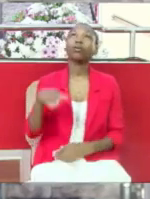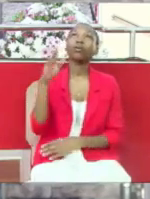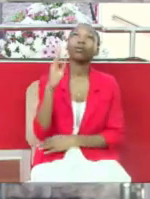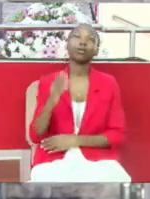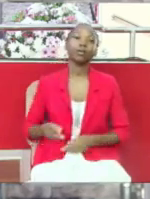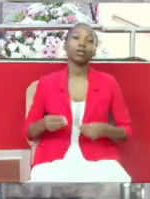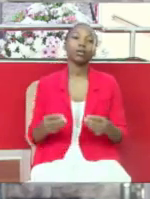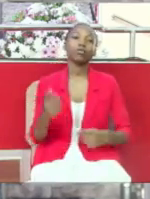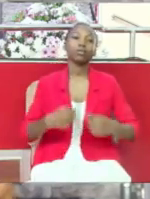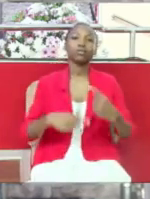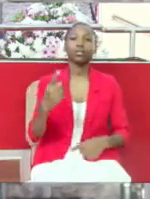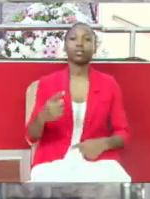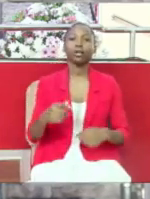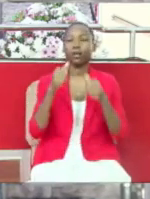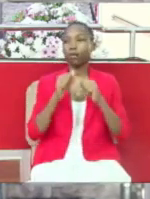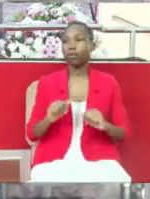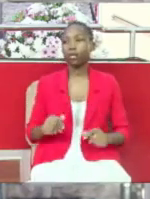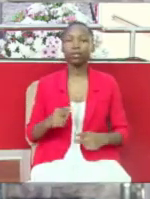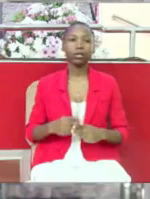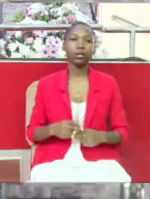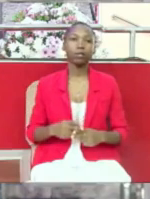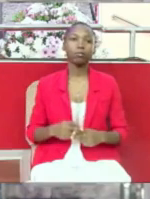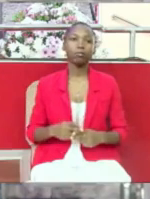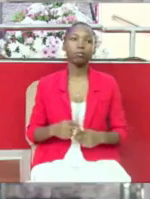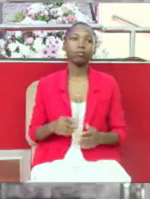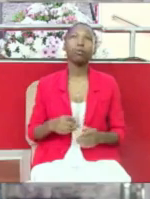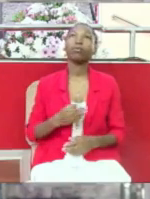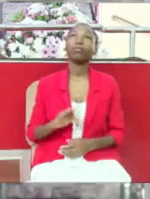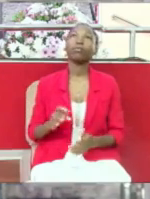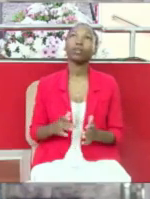ushindi. Blessed be the name of the Jina Lord. Jina la Bwana libarikiwe. Hallelujah. Hallelujah.